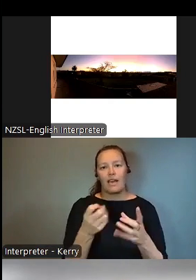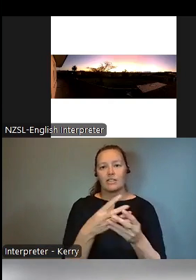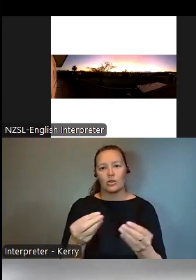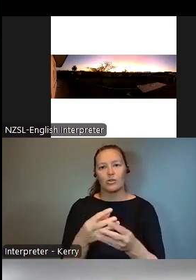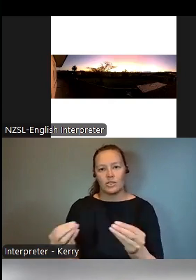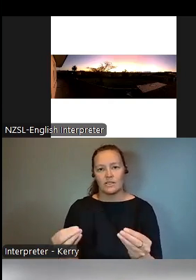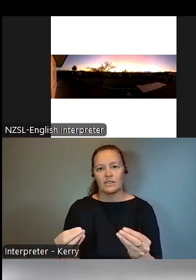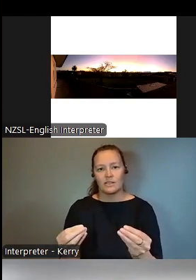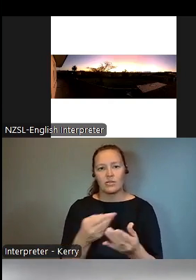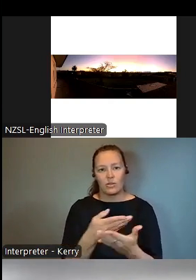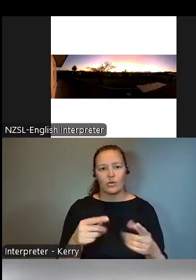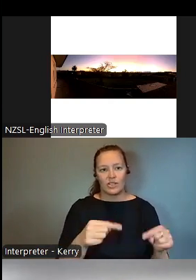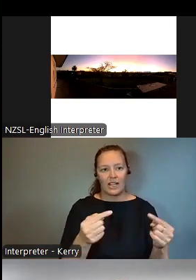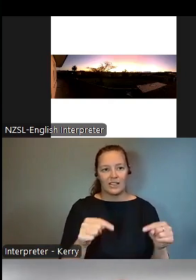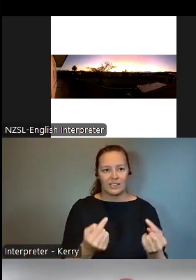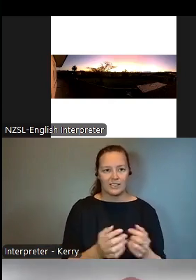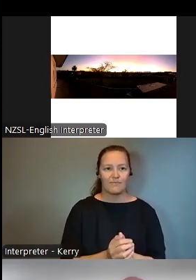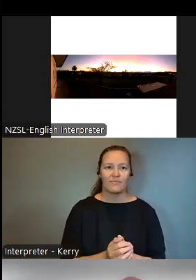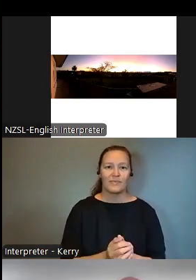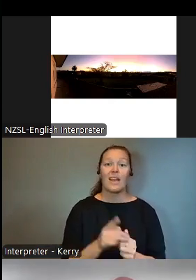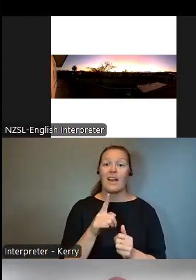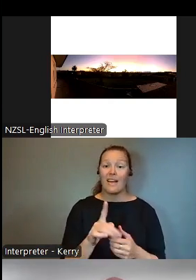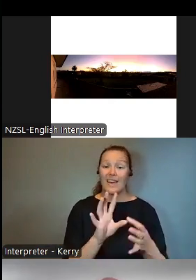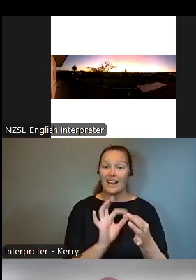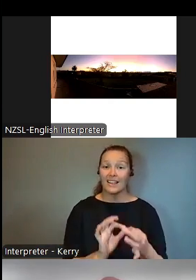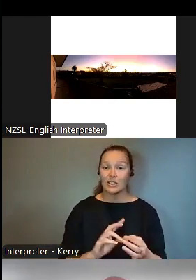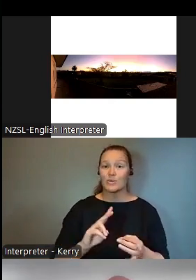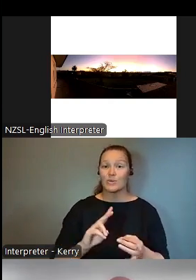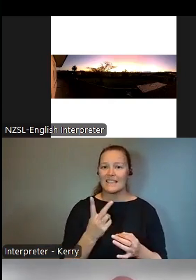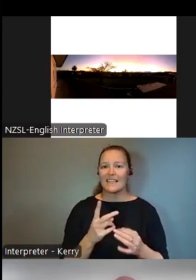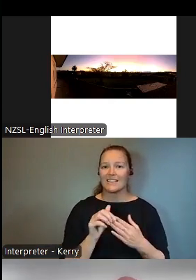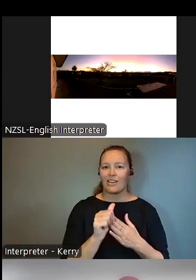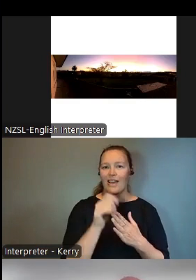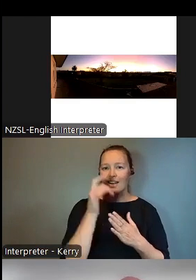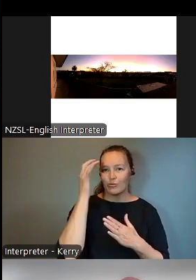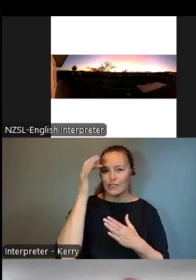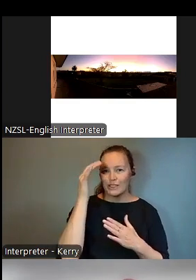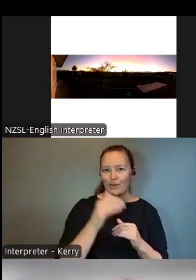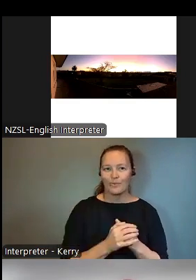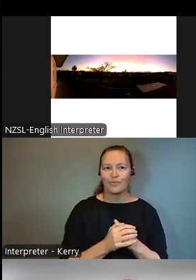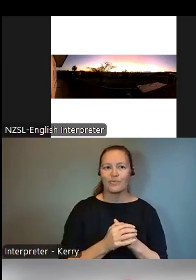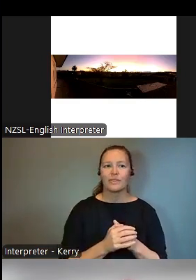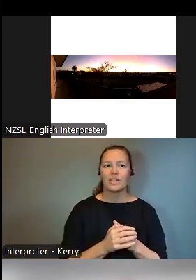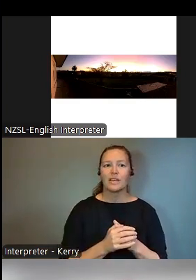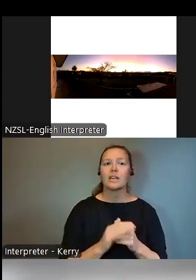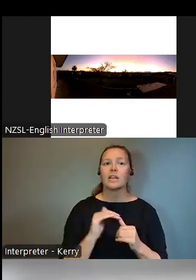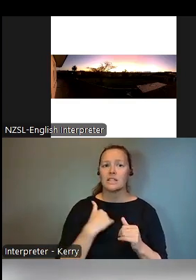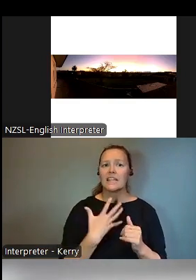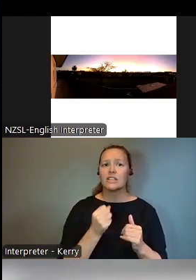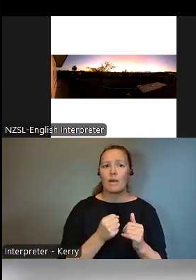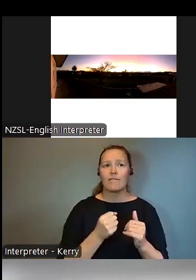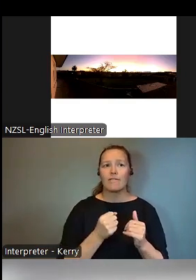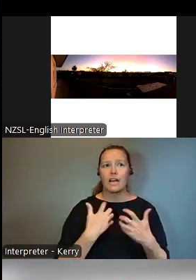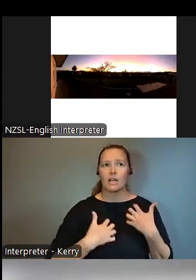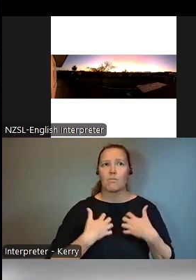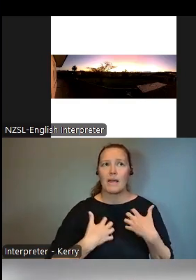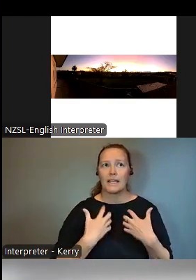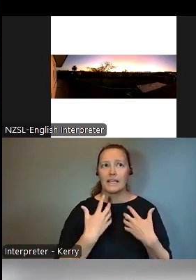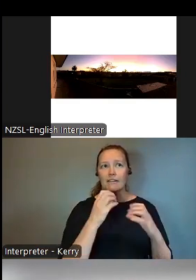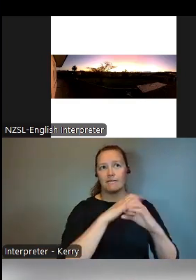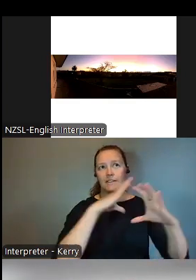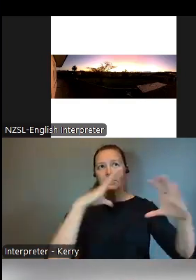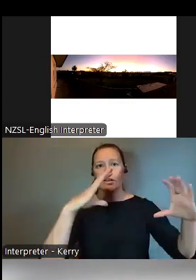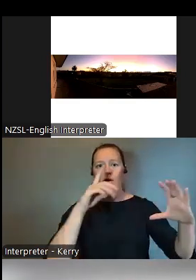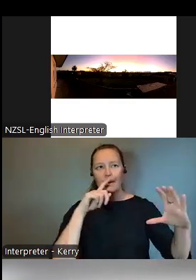that forms the second of my guiding principles. You do need to lead with a compelling vision, something that will pull people